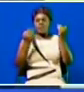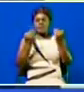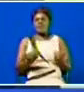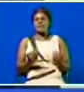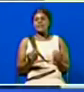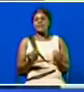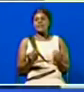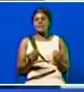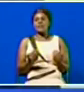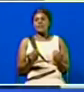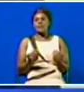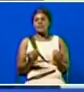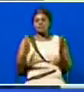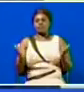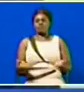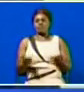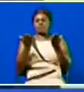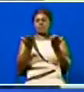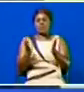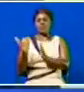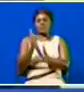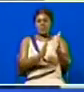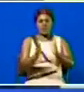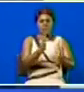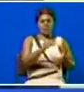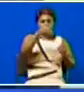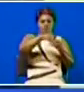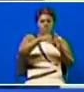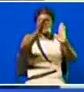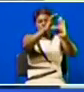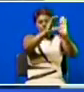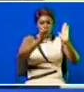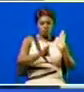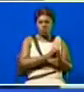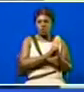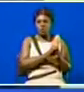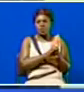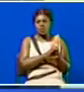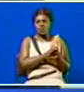require improvement in the arrangements in the constitution.